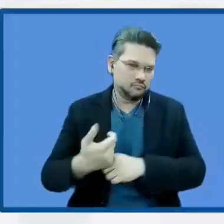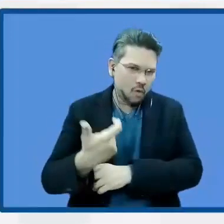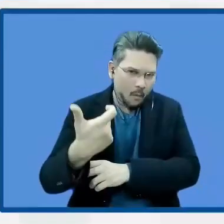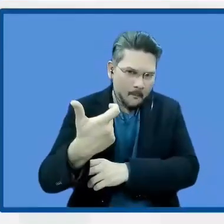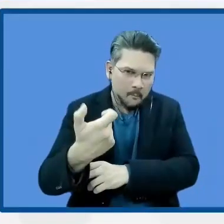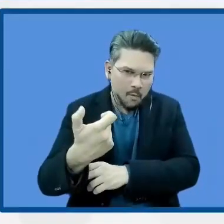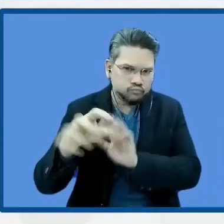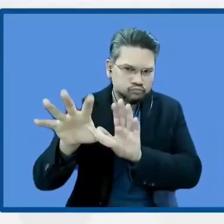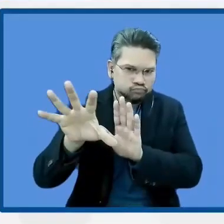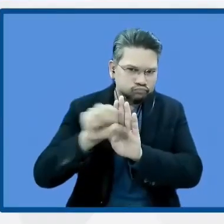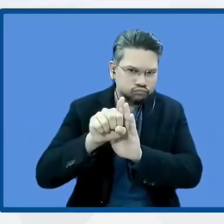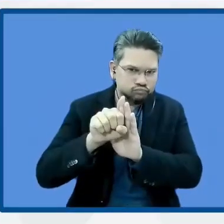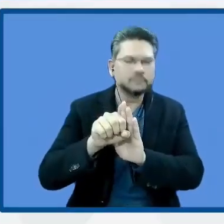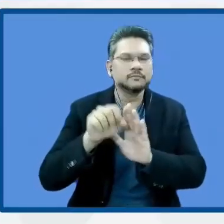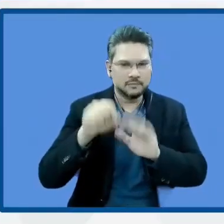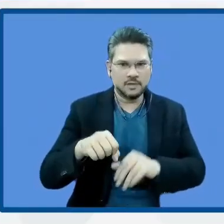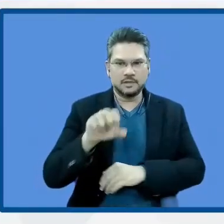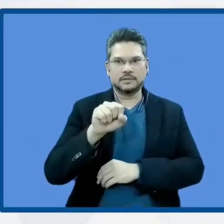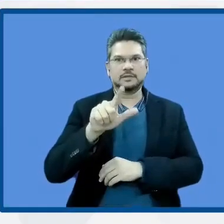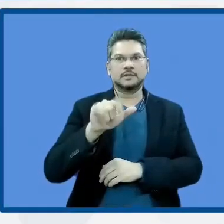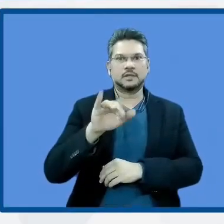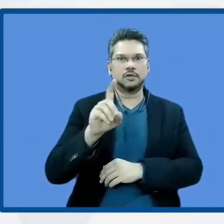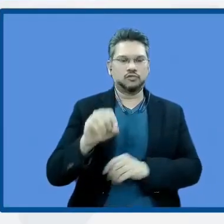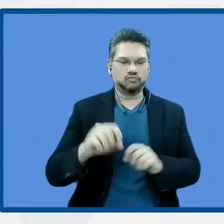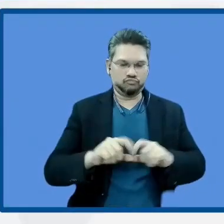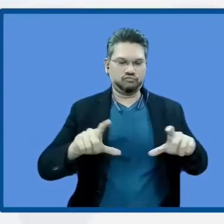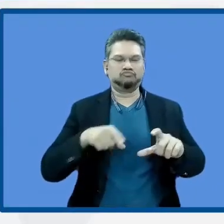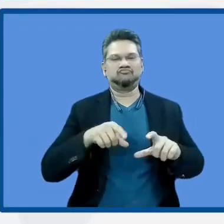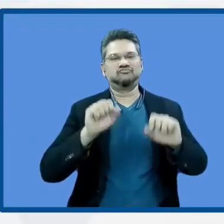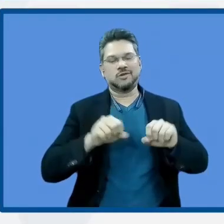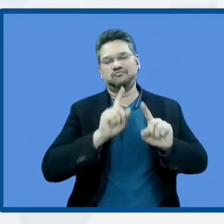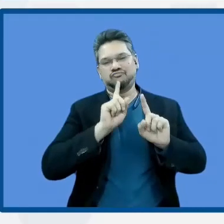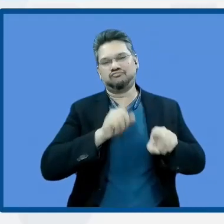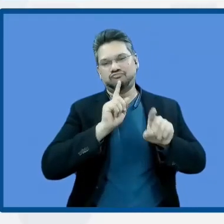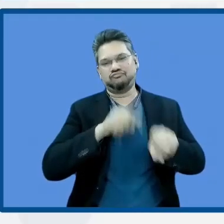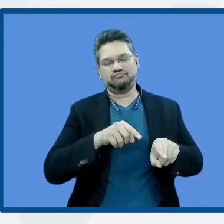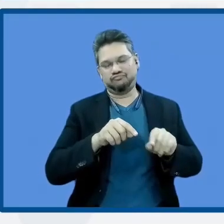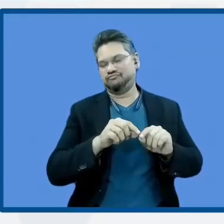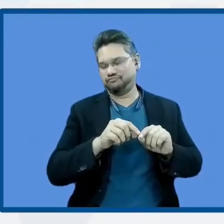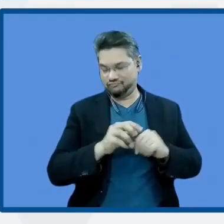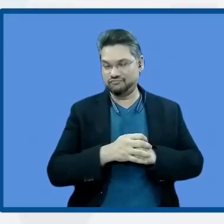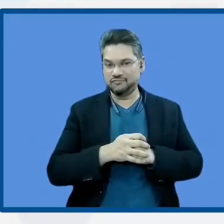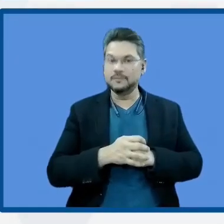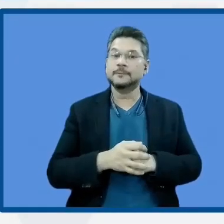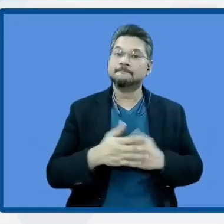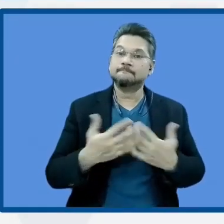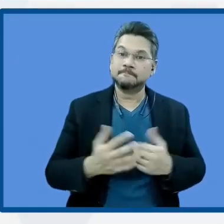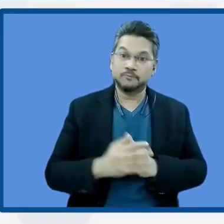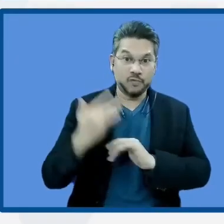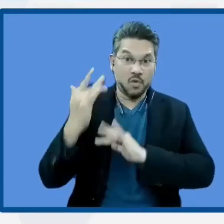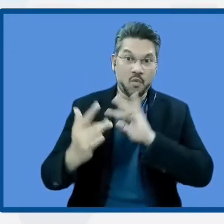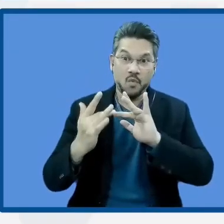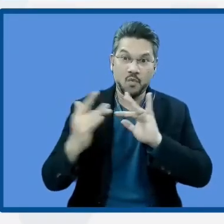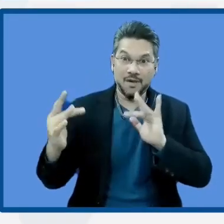the questions using your answers. For those of you who are joining us online using the